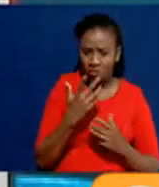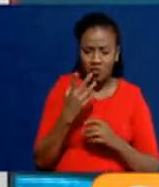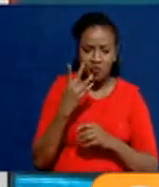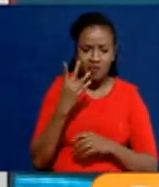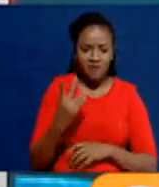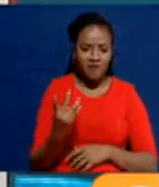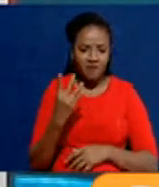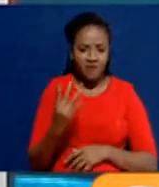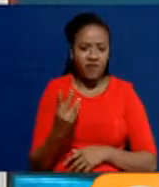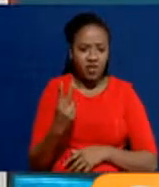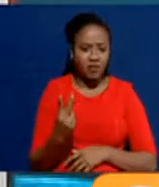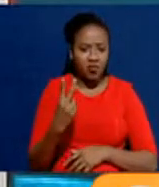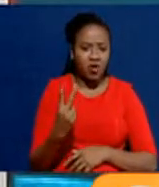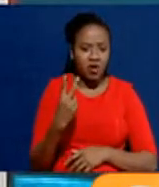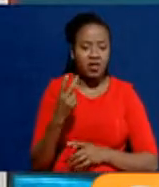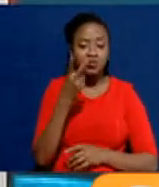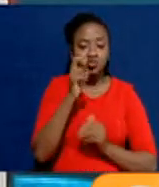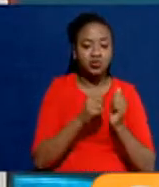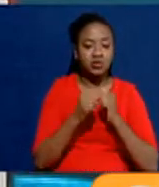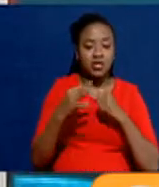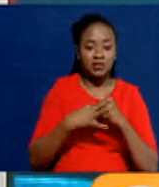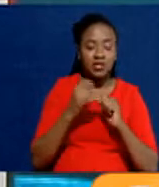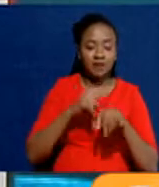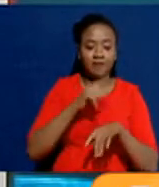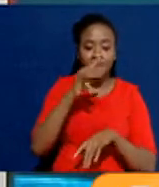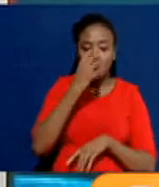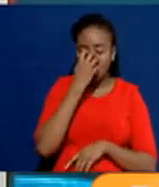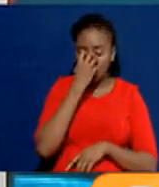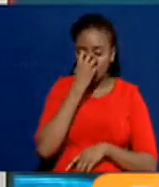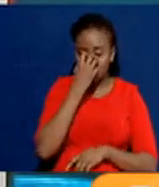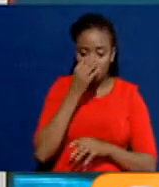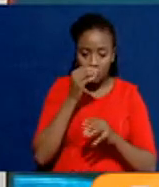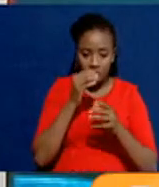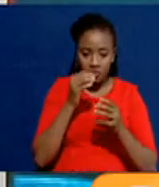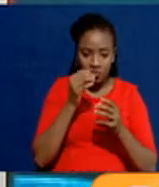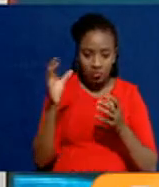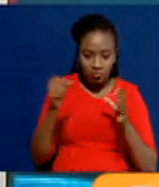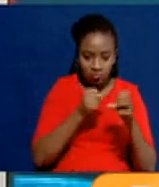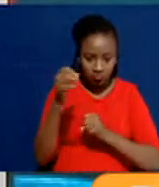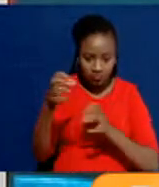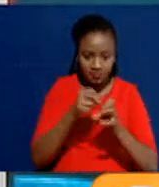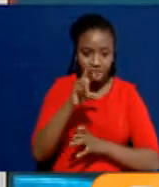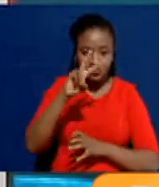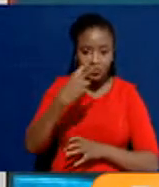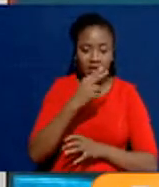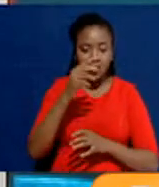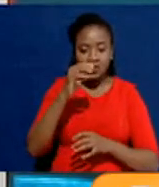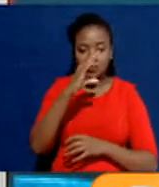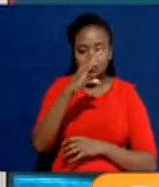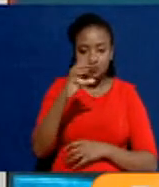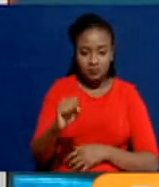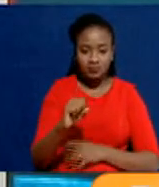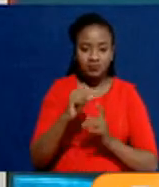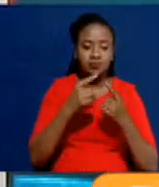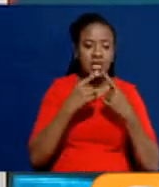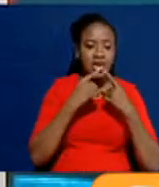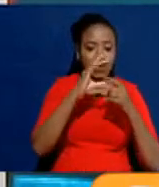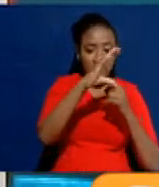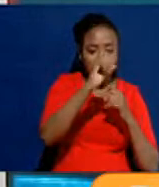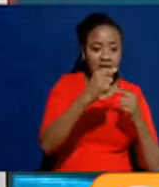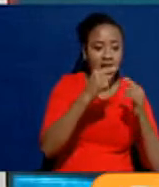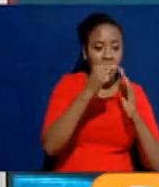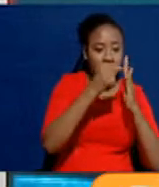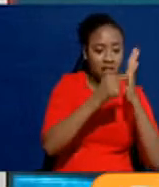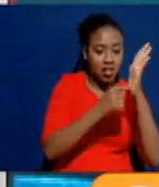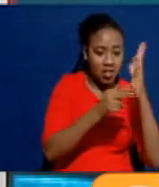when President Kenyatta was constituting his second administration. After naming the cabinet secretaries, he also